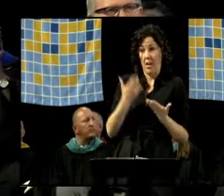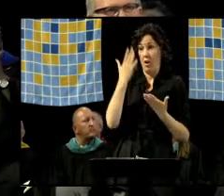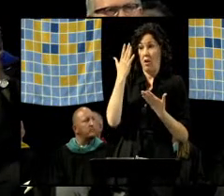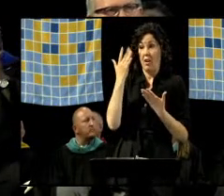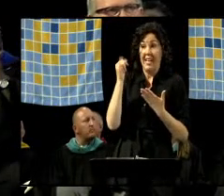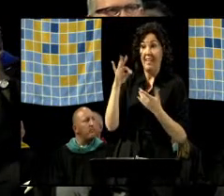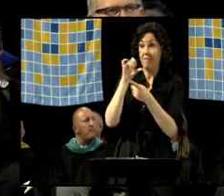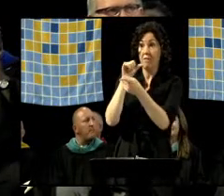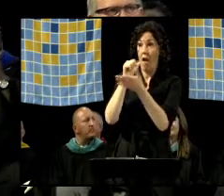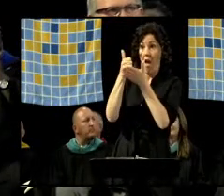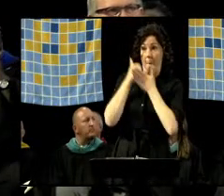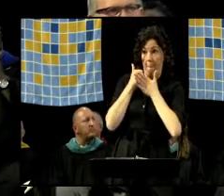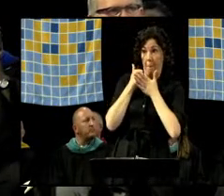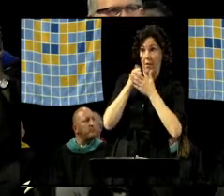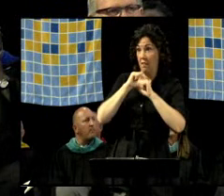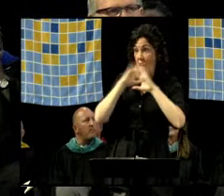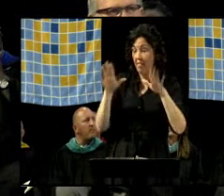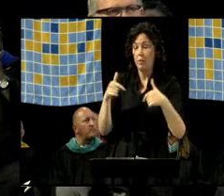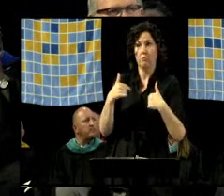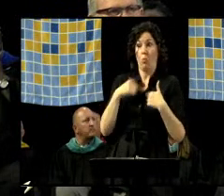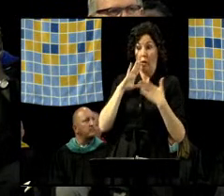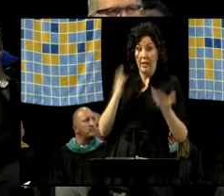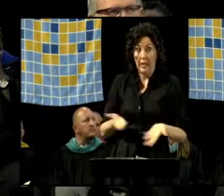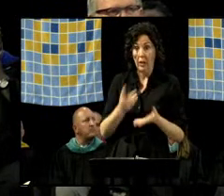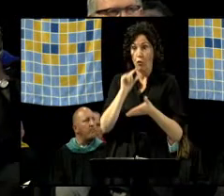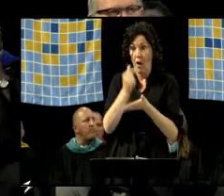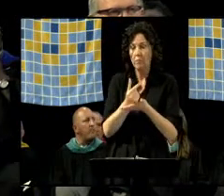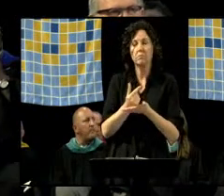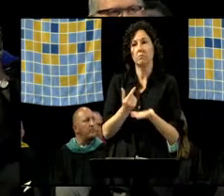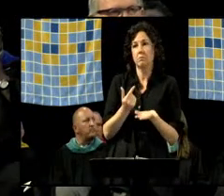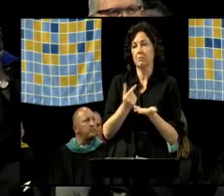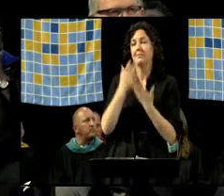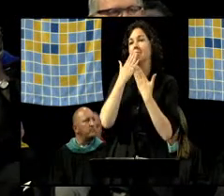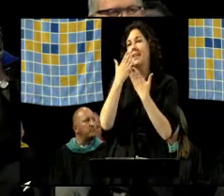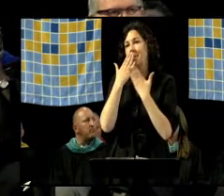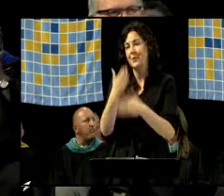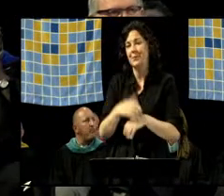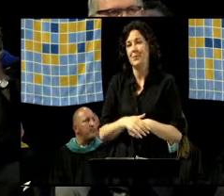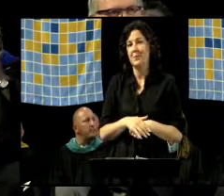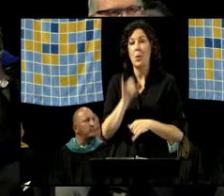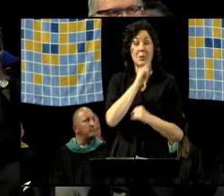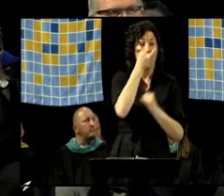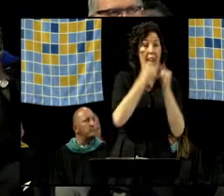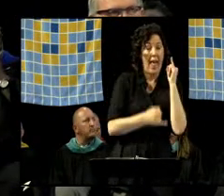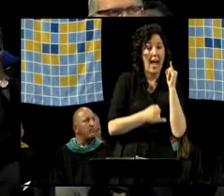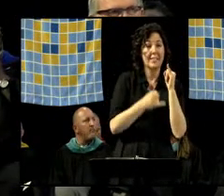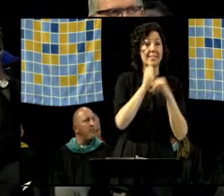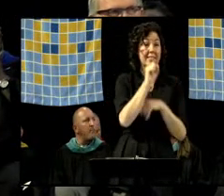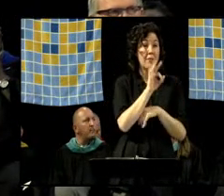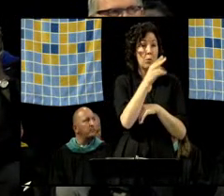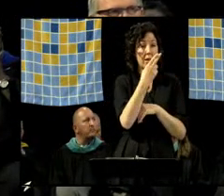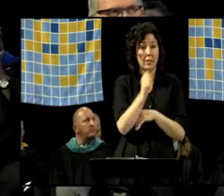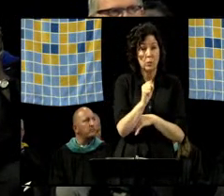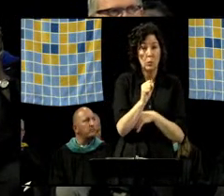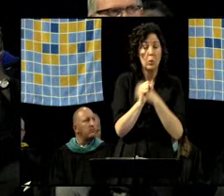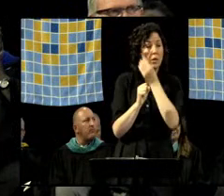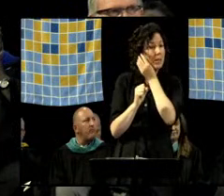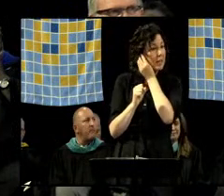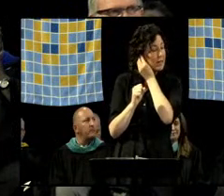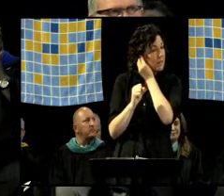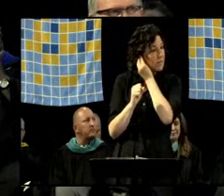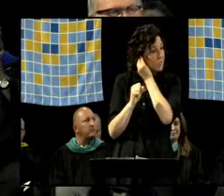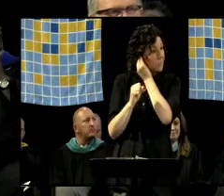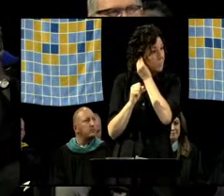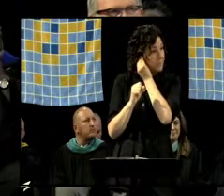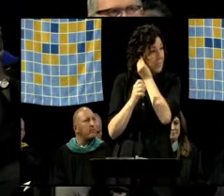For that, we thank you from the bottom of our hearts. And lastly, thank you to South Florence and the Florence One Schools. To our South